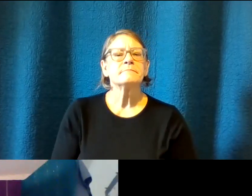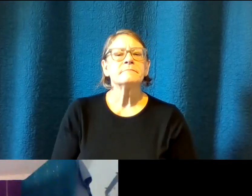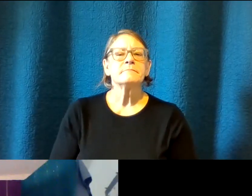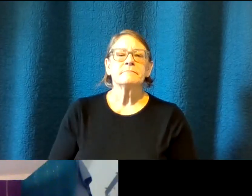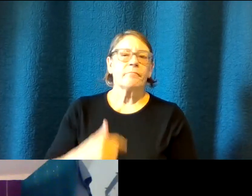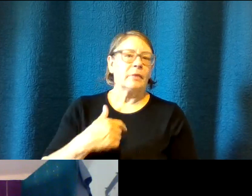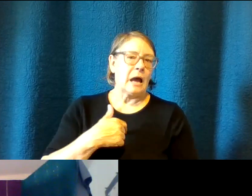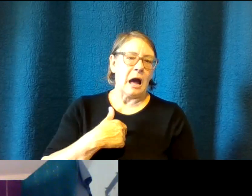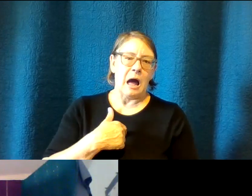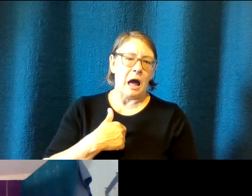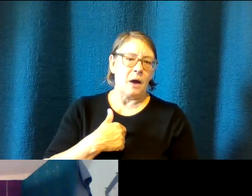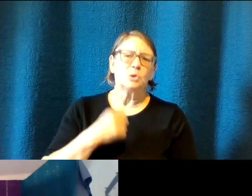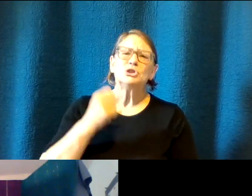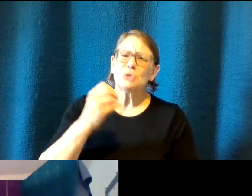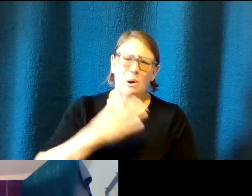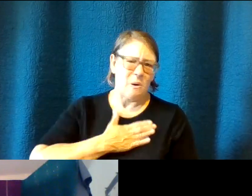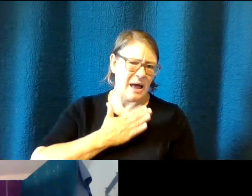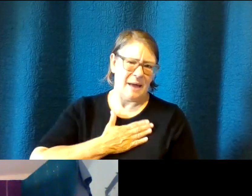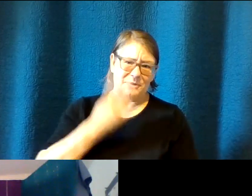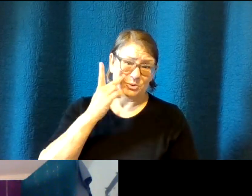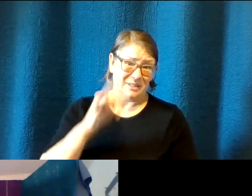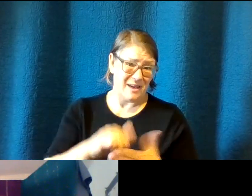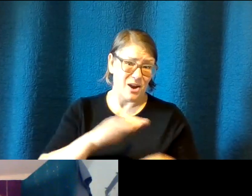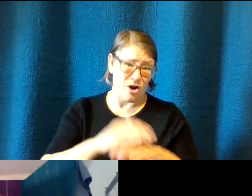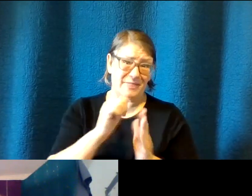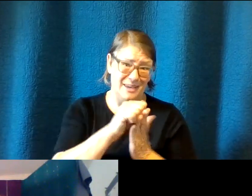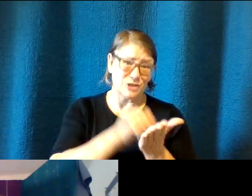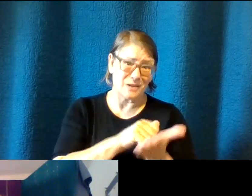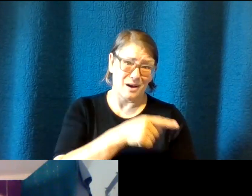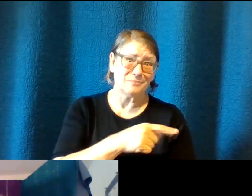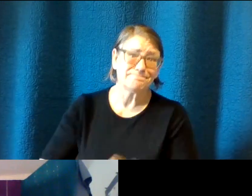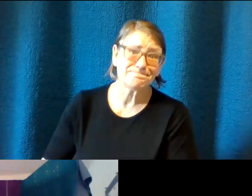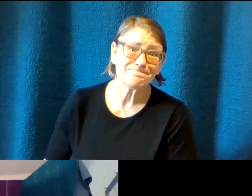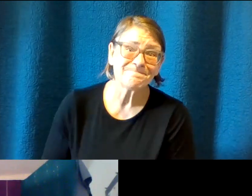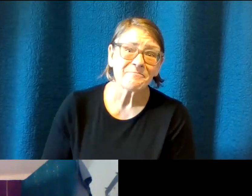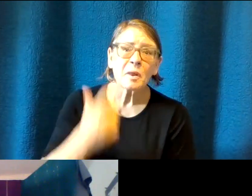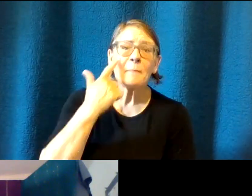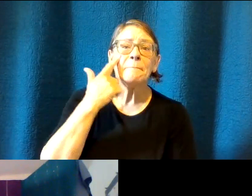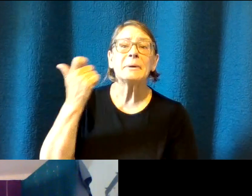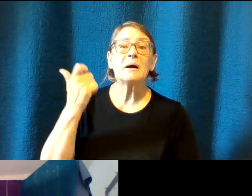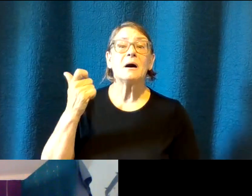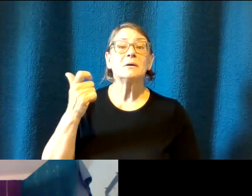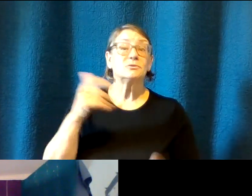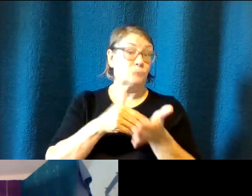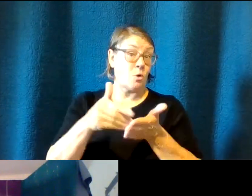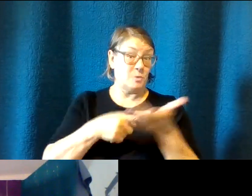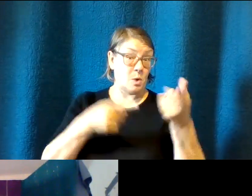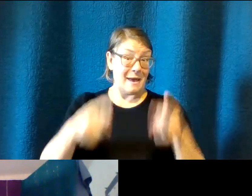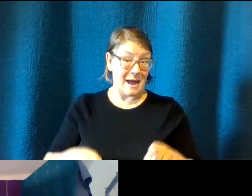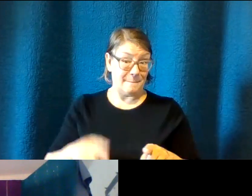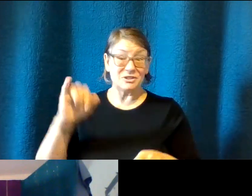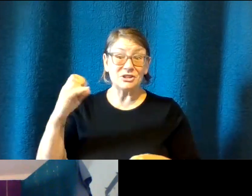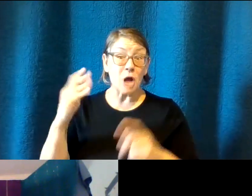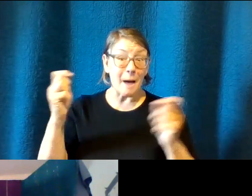I was so happy to see that on the agenda. Because what often happens at job